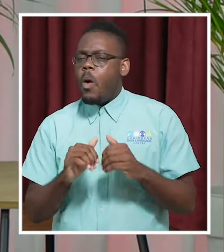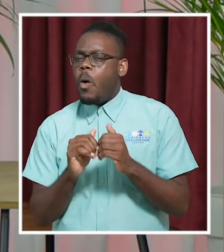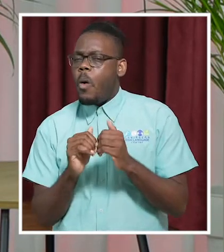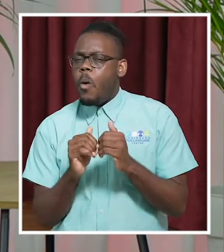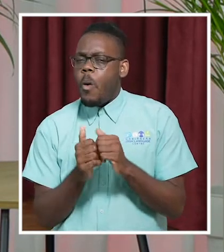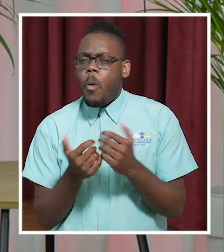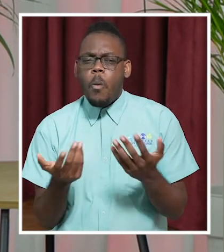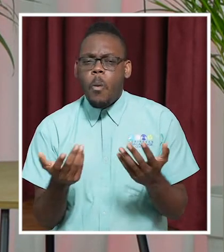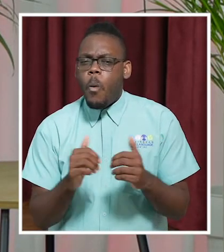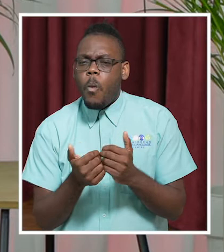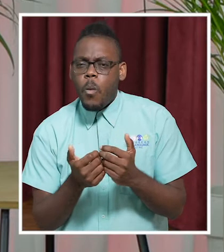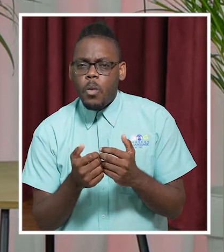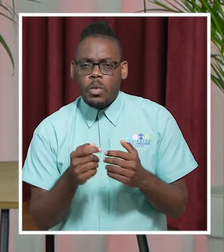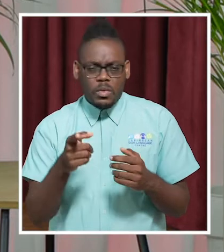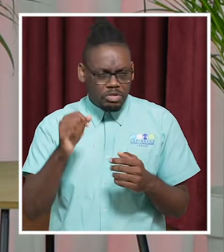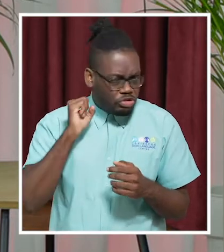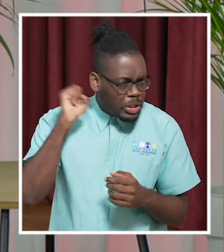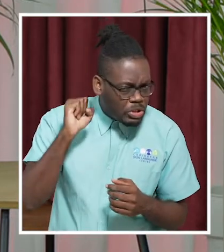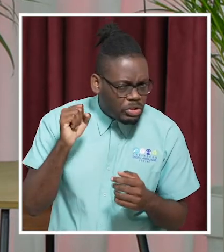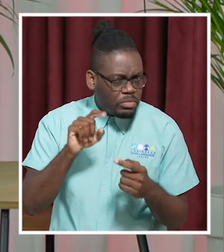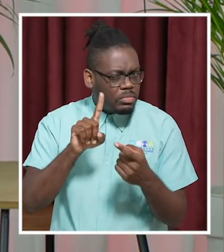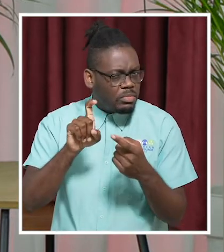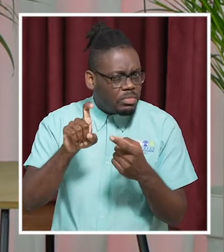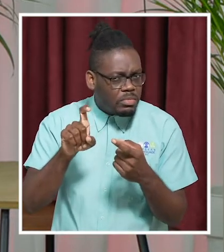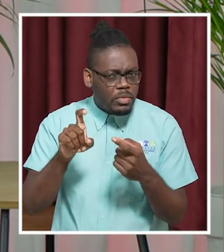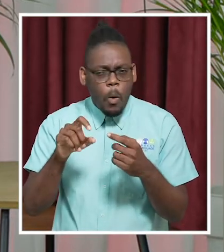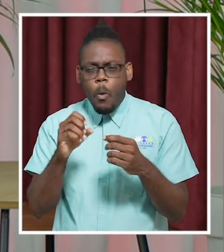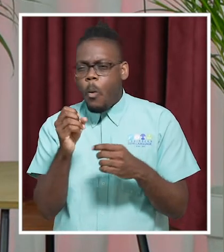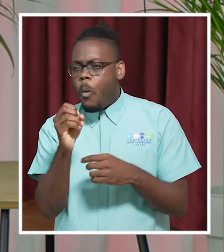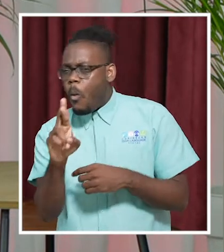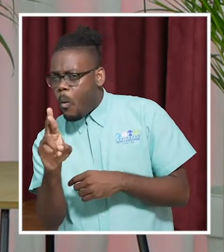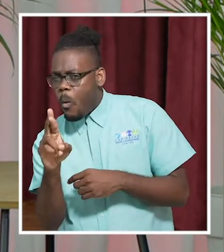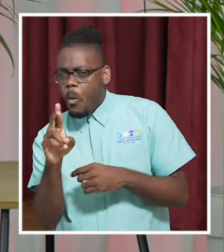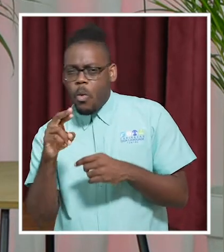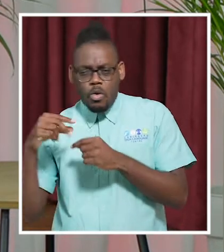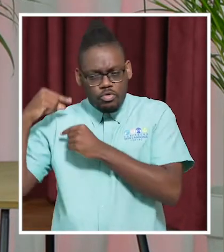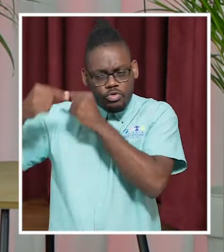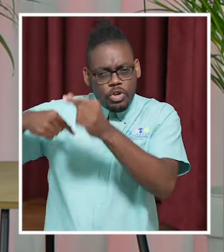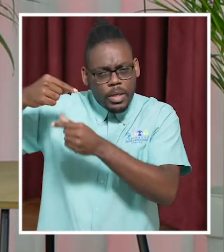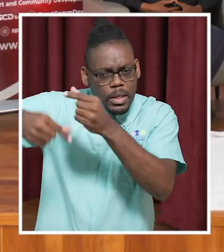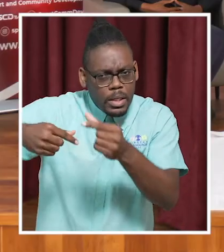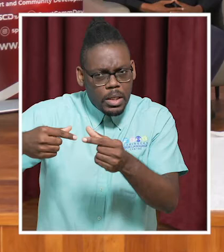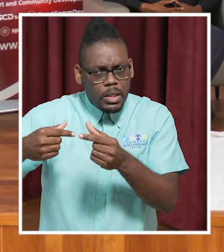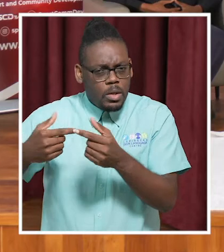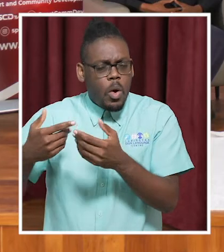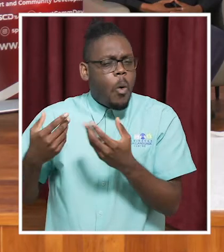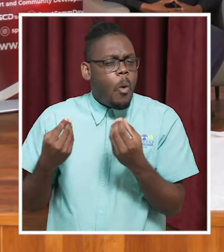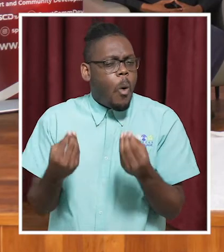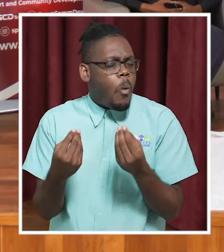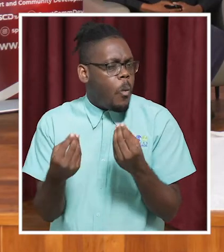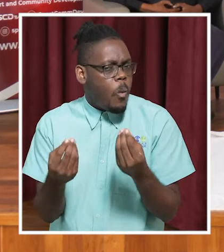so, that persons can develop that at an adult stage of their life? Well, That's a